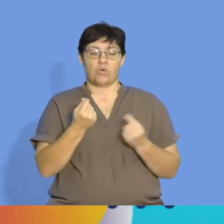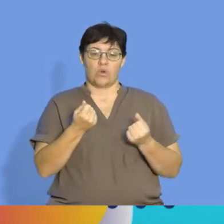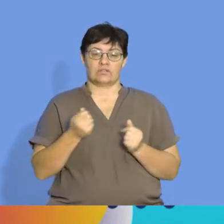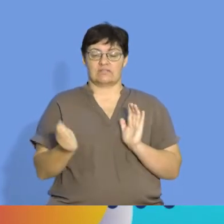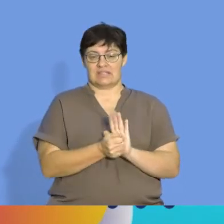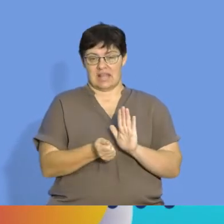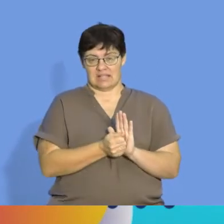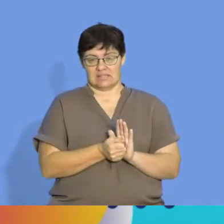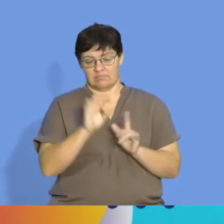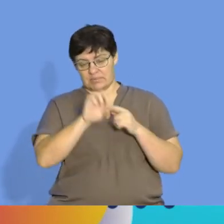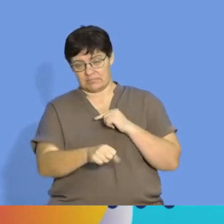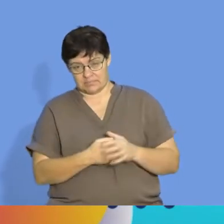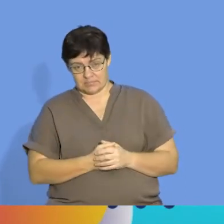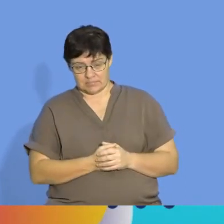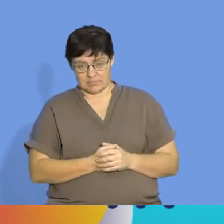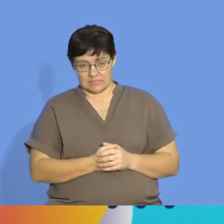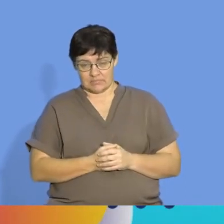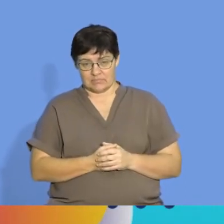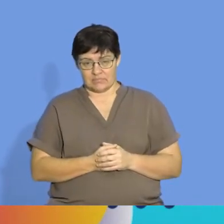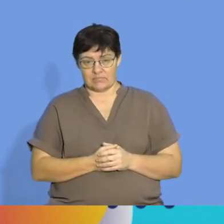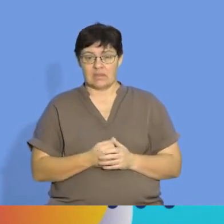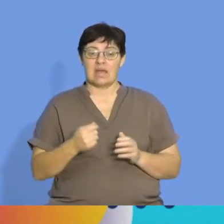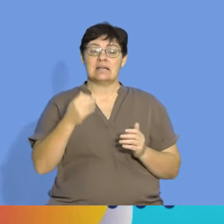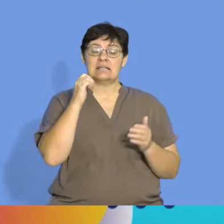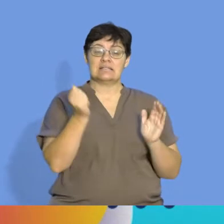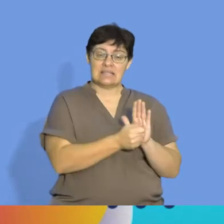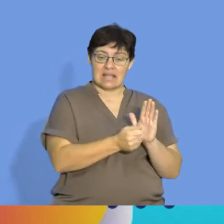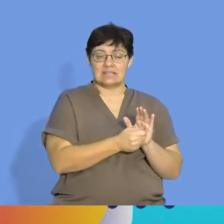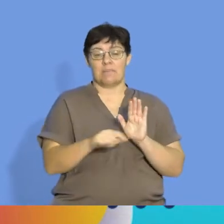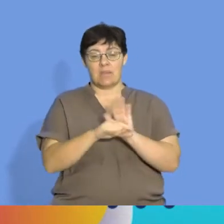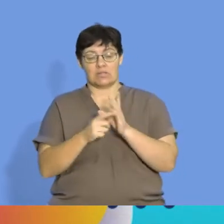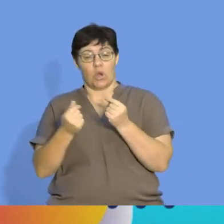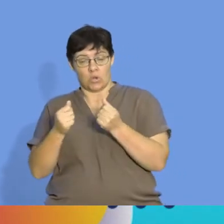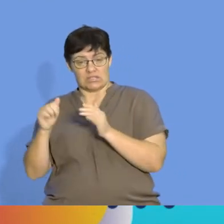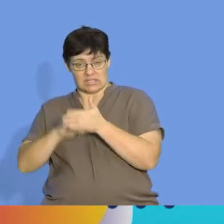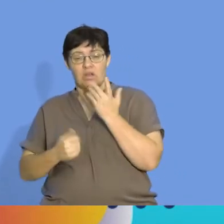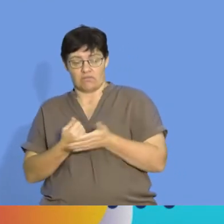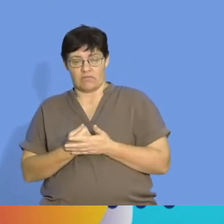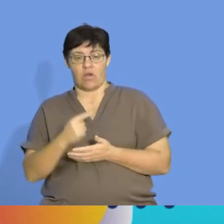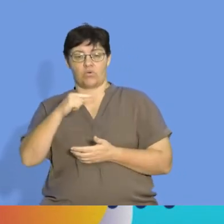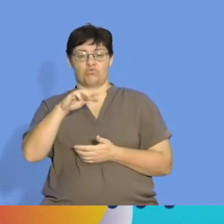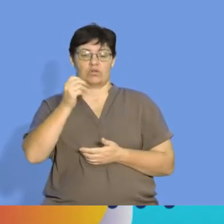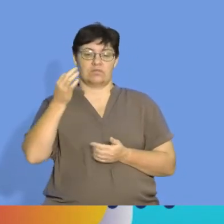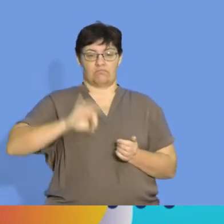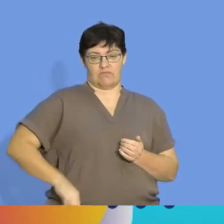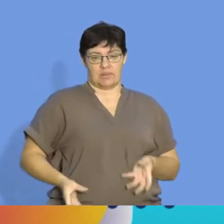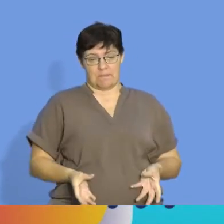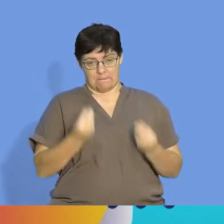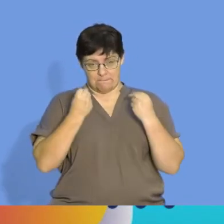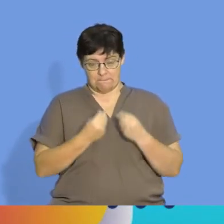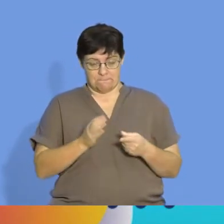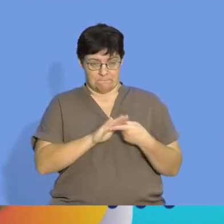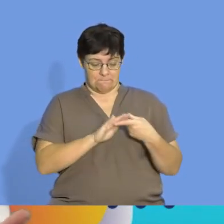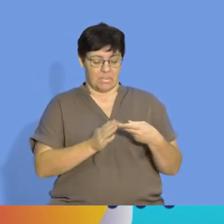to determine your cost of sales. And then you take your sales minus your cost of sales to give you your gross